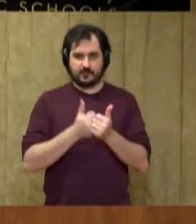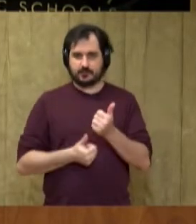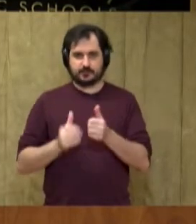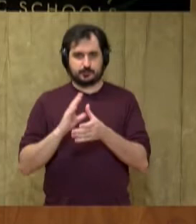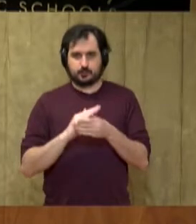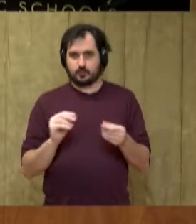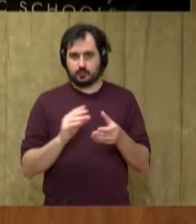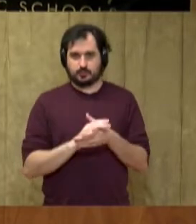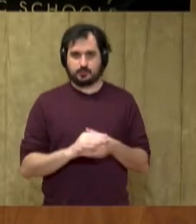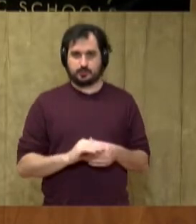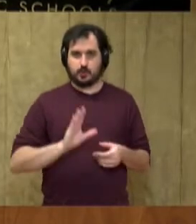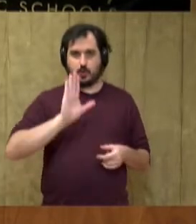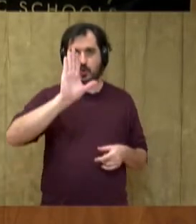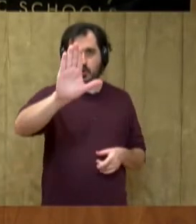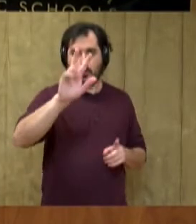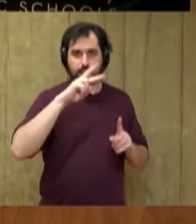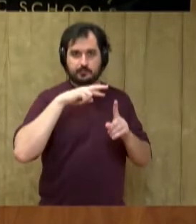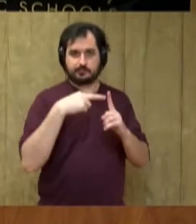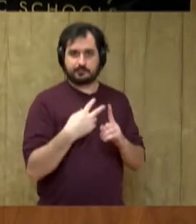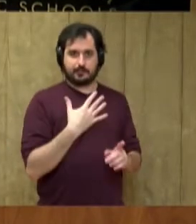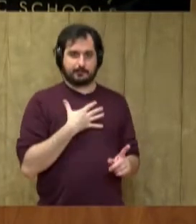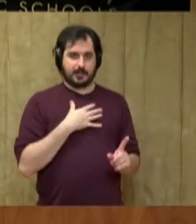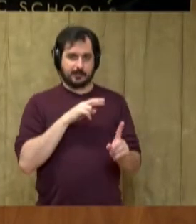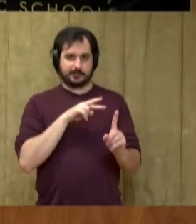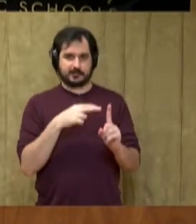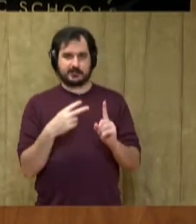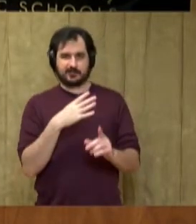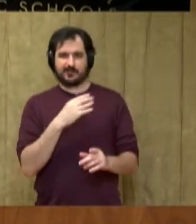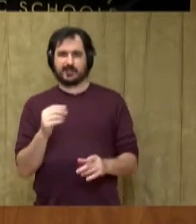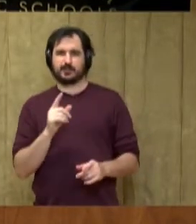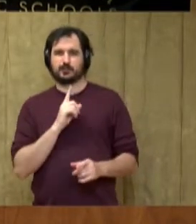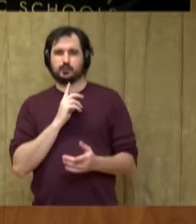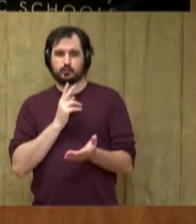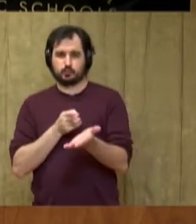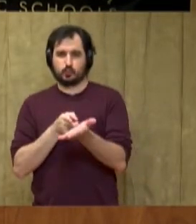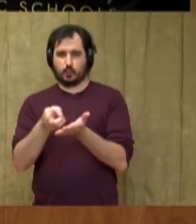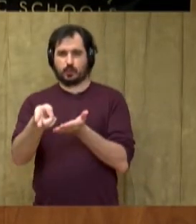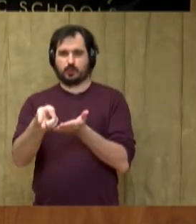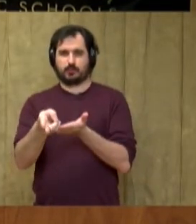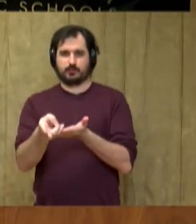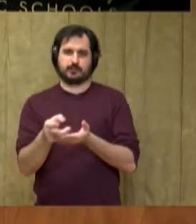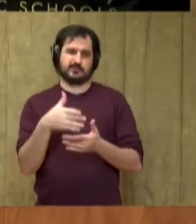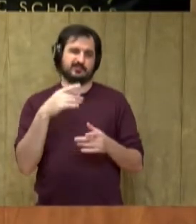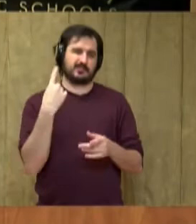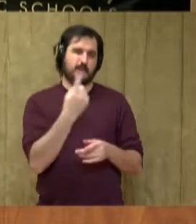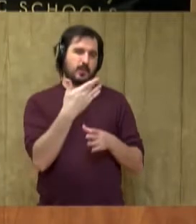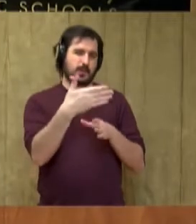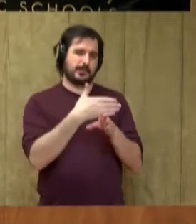when we talk about perspective, the truth generally falls somewhere in between. Okay?